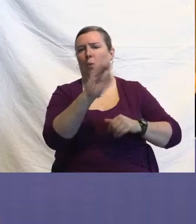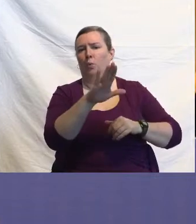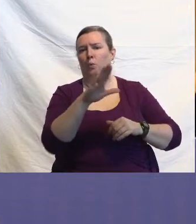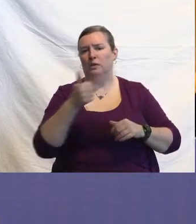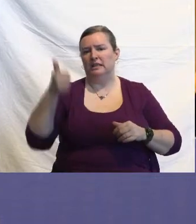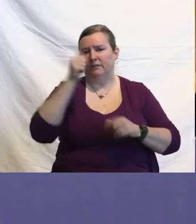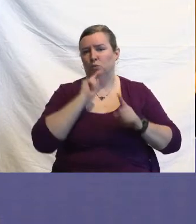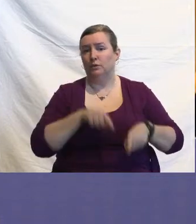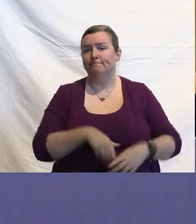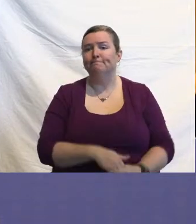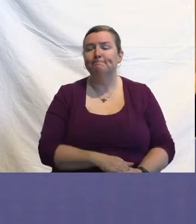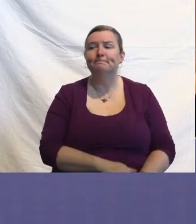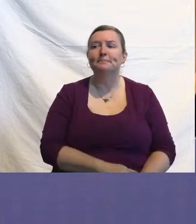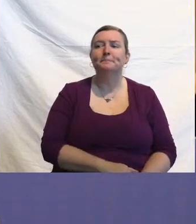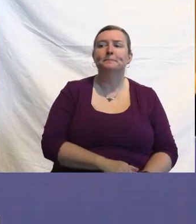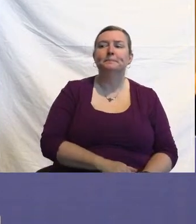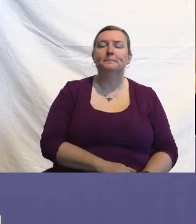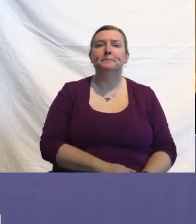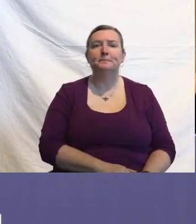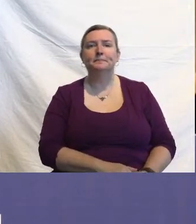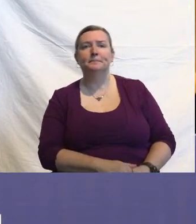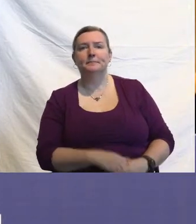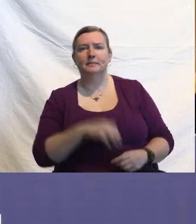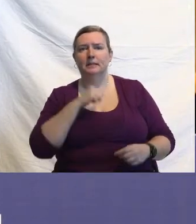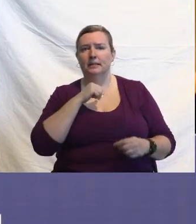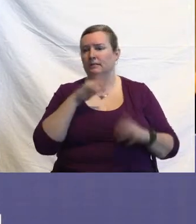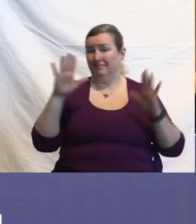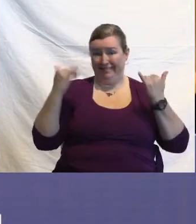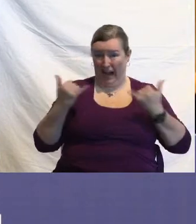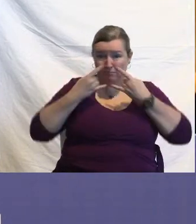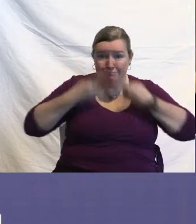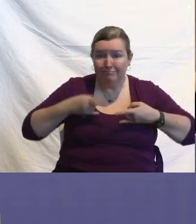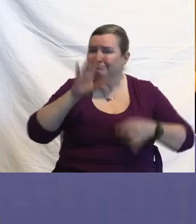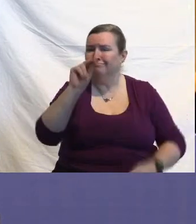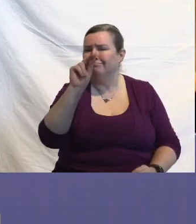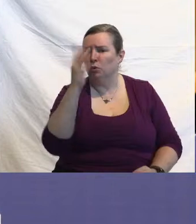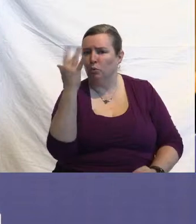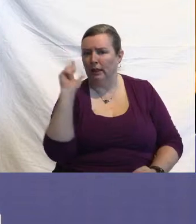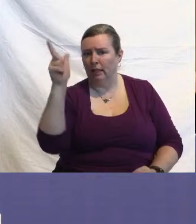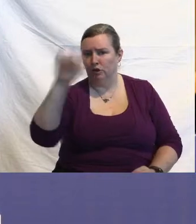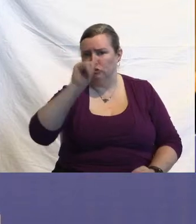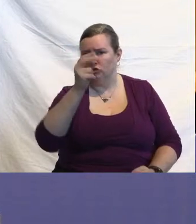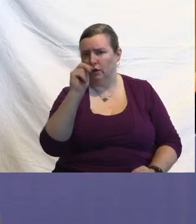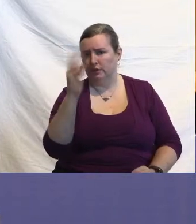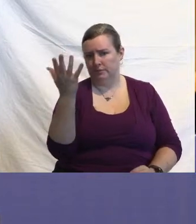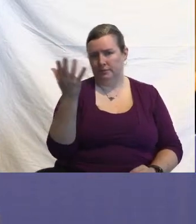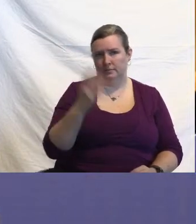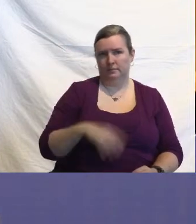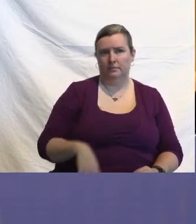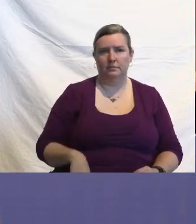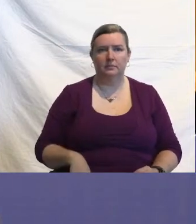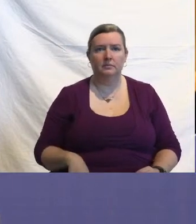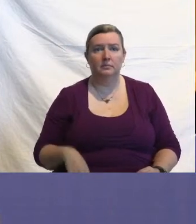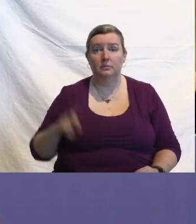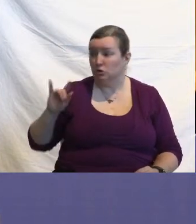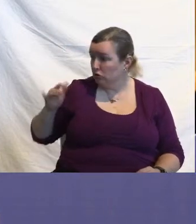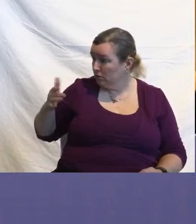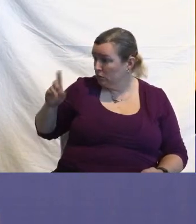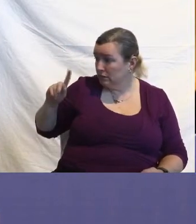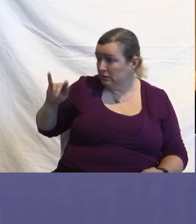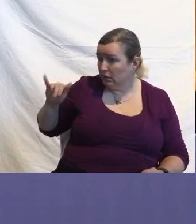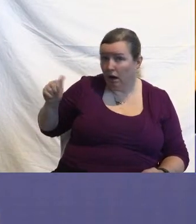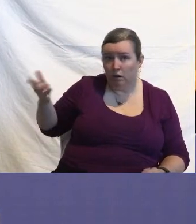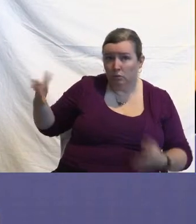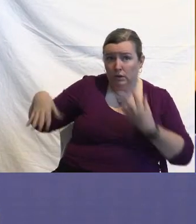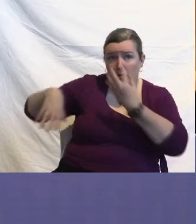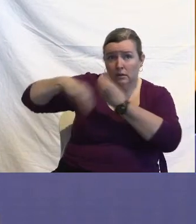today, but I hope sooner than later. Judy, any comment on any of that, and Tina as well, including the number of